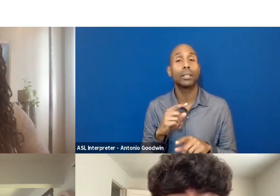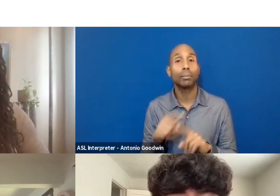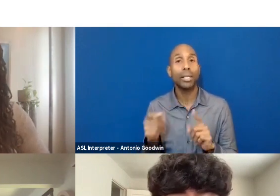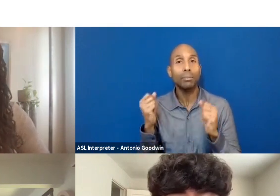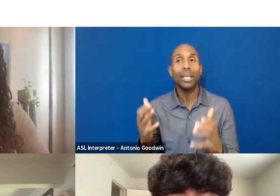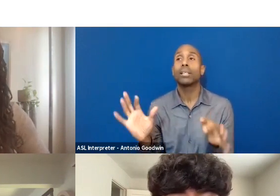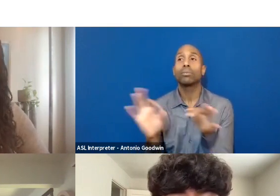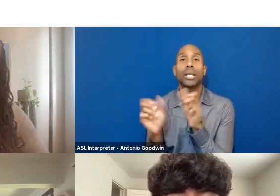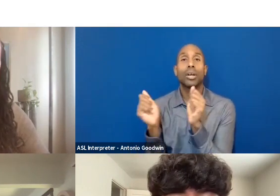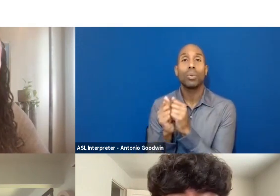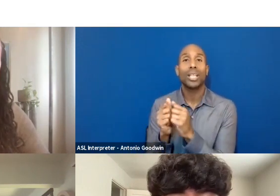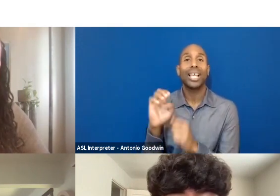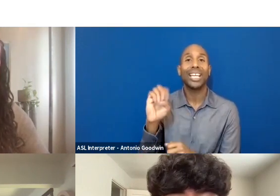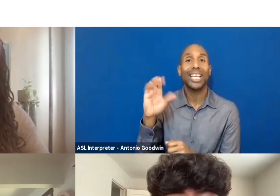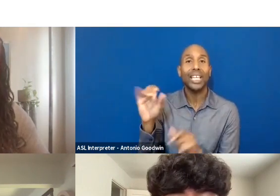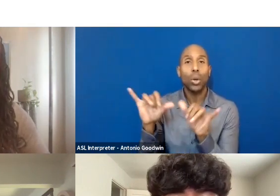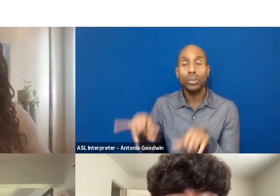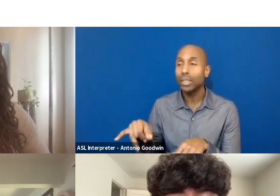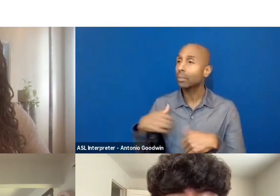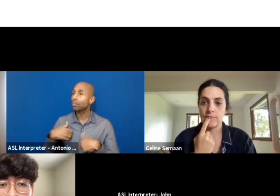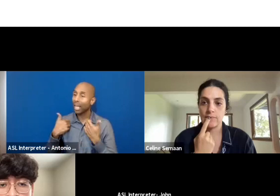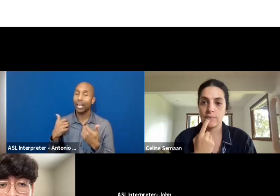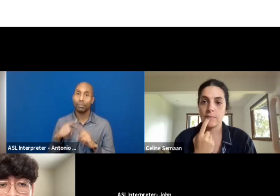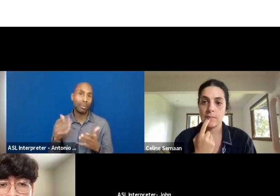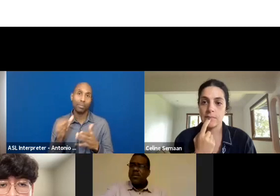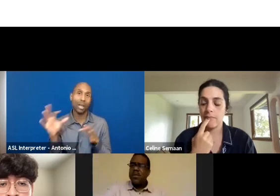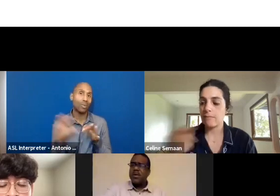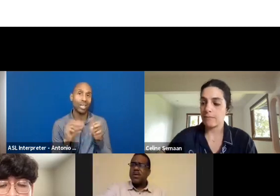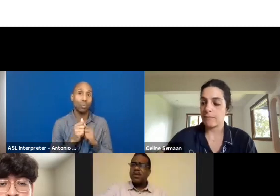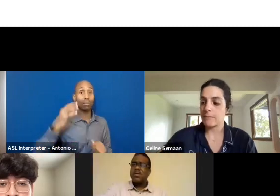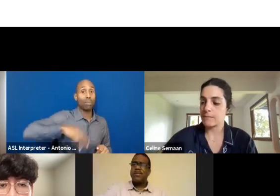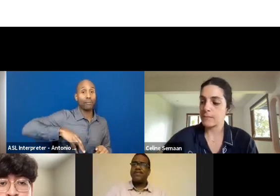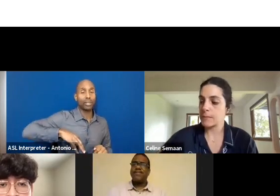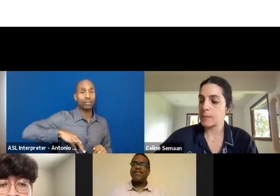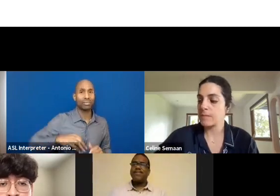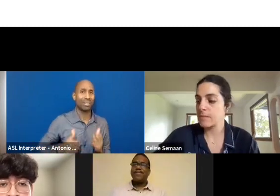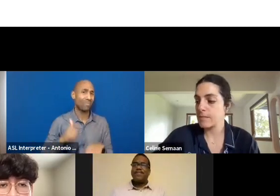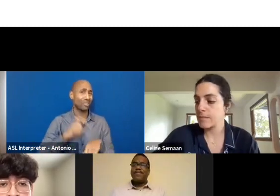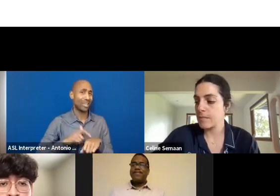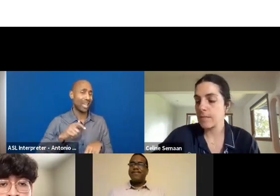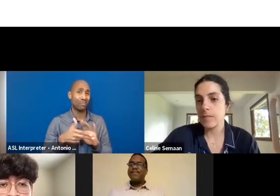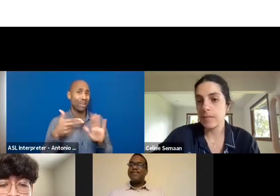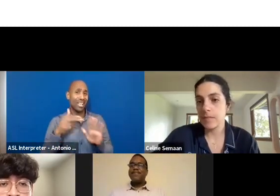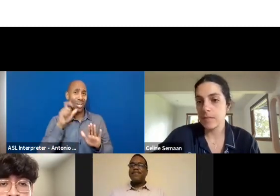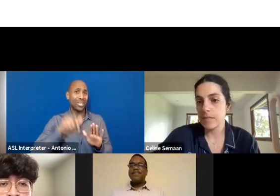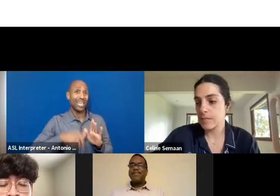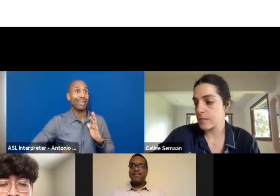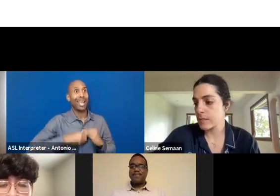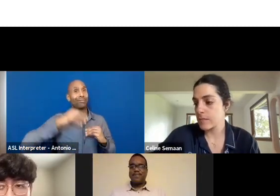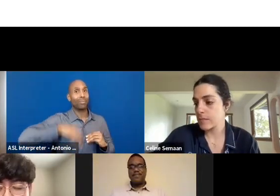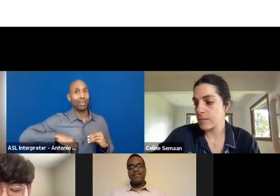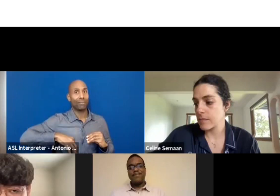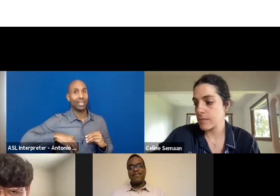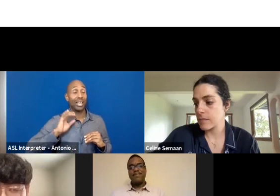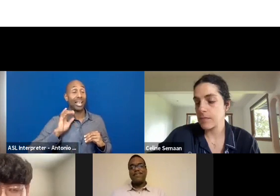profit as possible. And usually these brands don't even need that extra profit. Those a thousand things that they throw away, they don't need